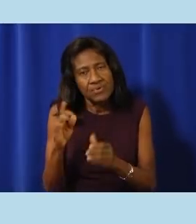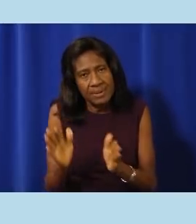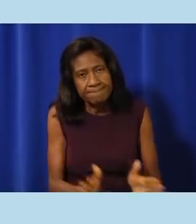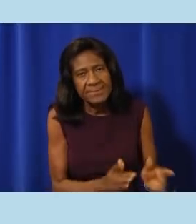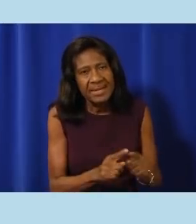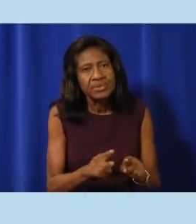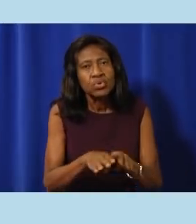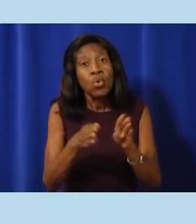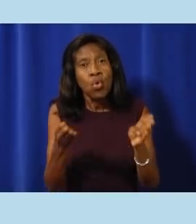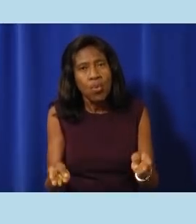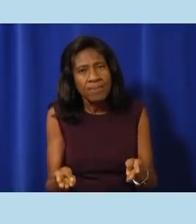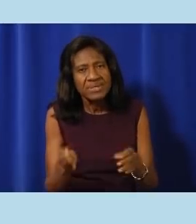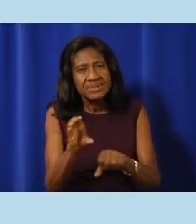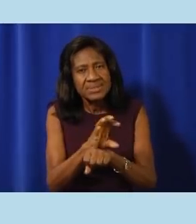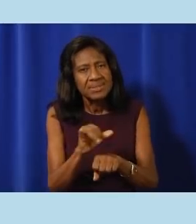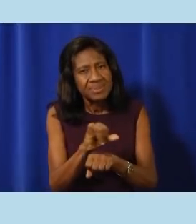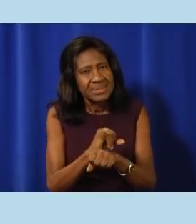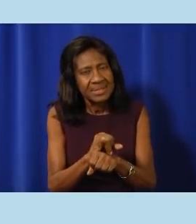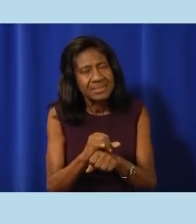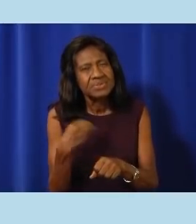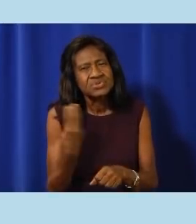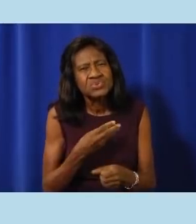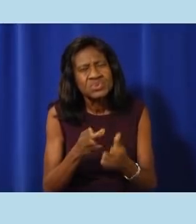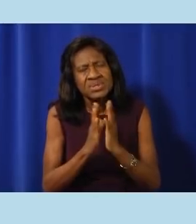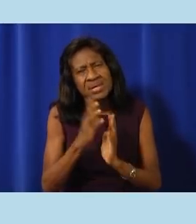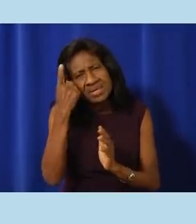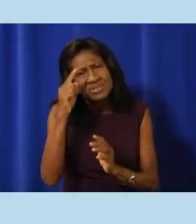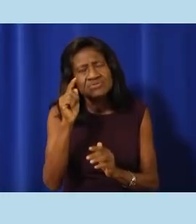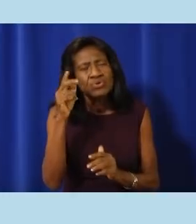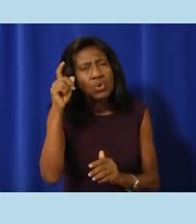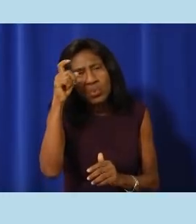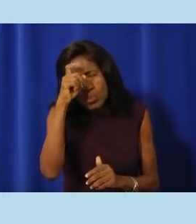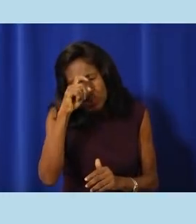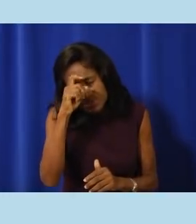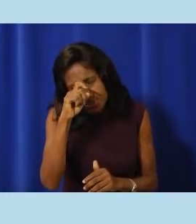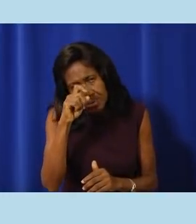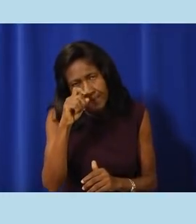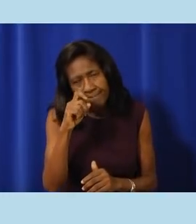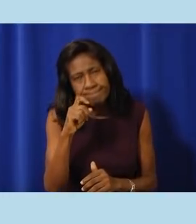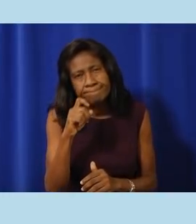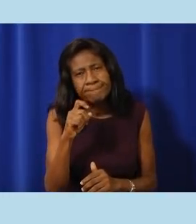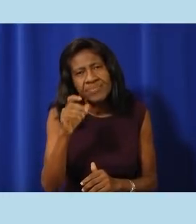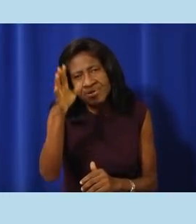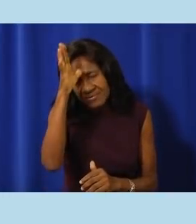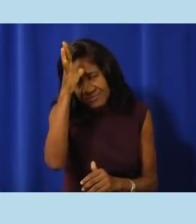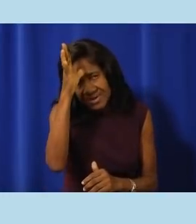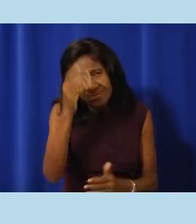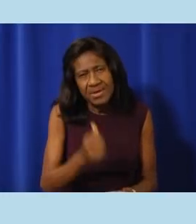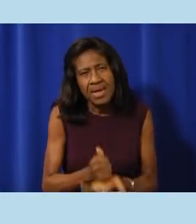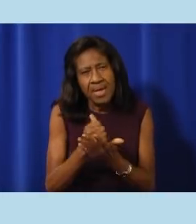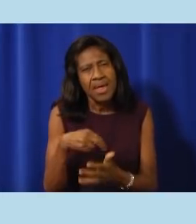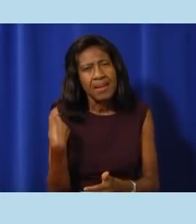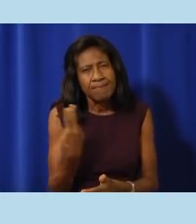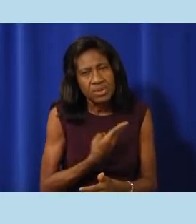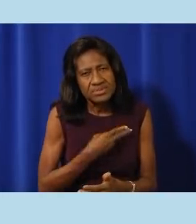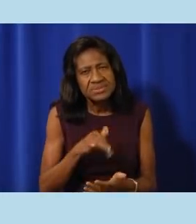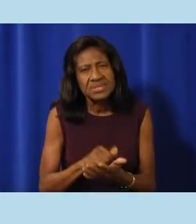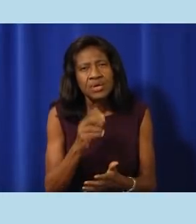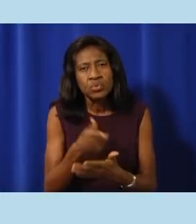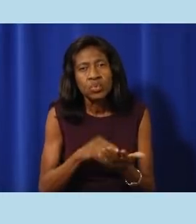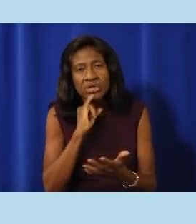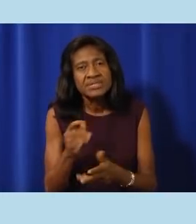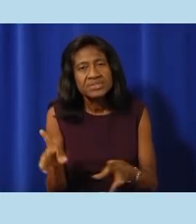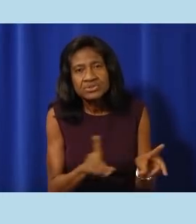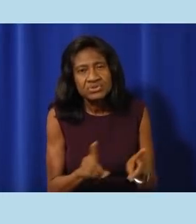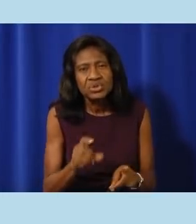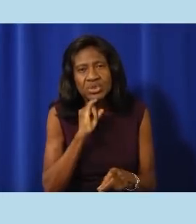borders, we pray for uncommon wisdom in our decision making. Father, help us that whatever is done will be